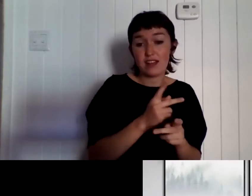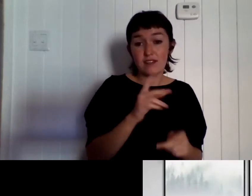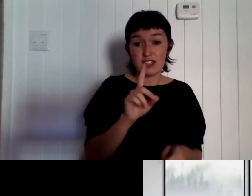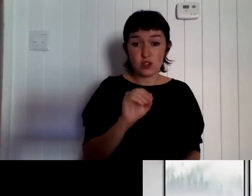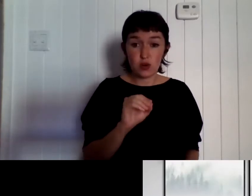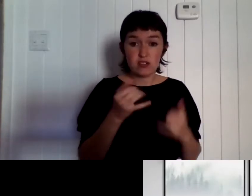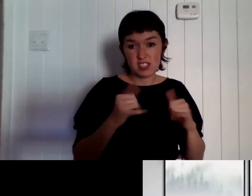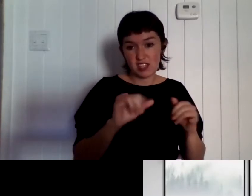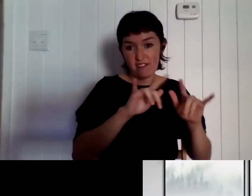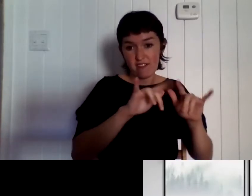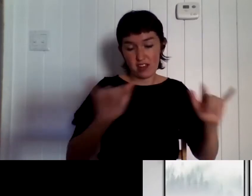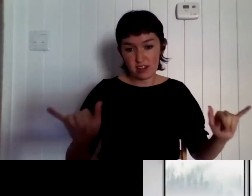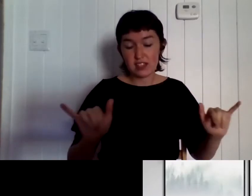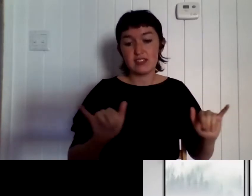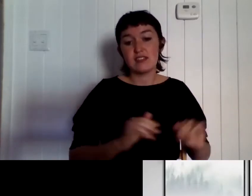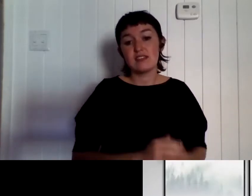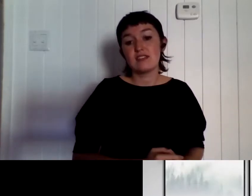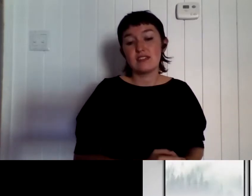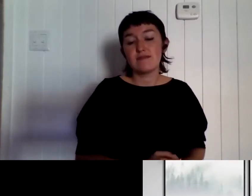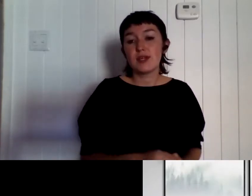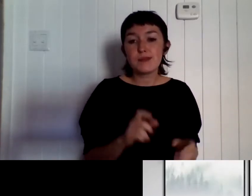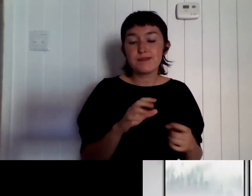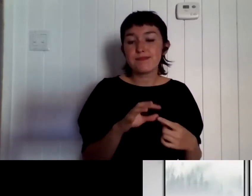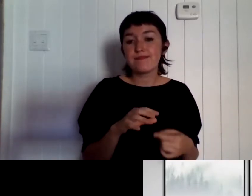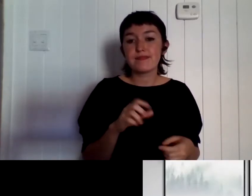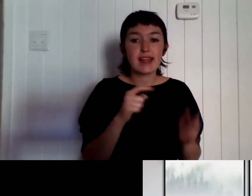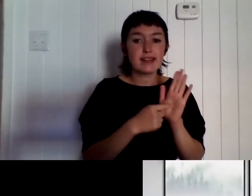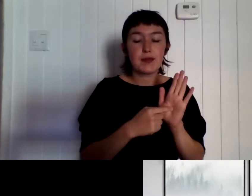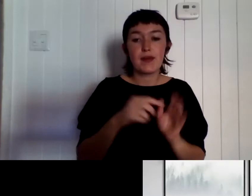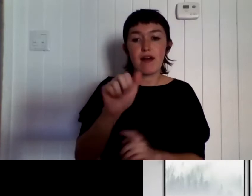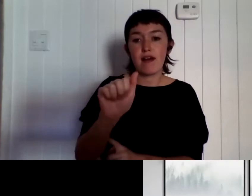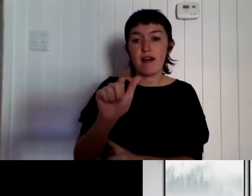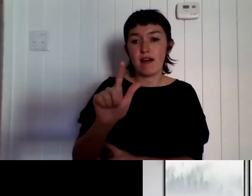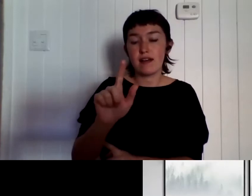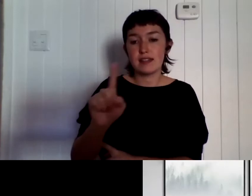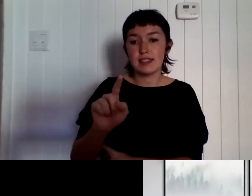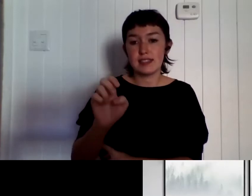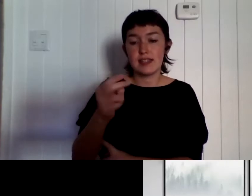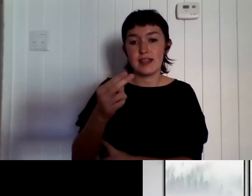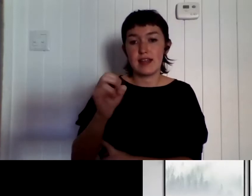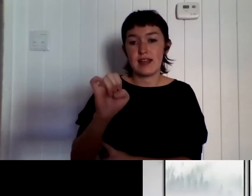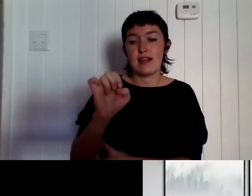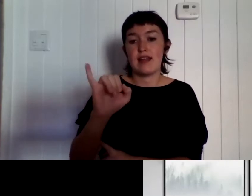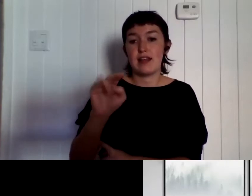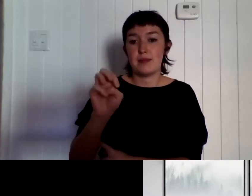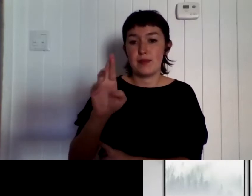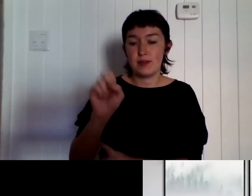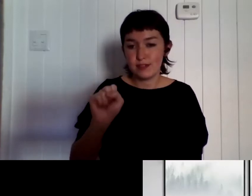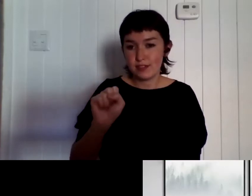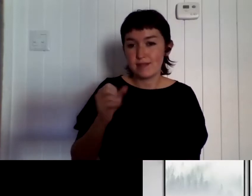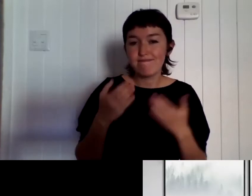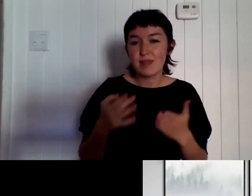that disorder. So let's take Alzheimer's as an example. That is something that you might not be able to see in the